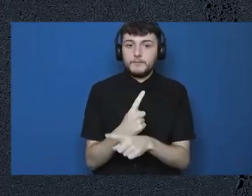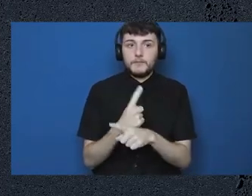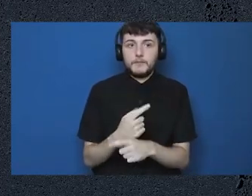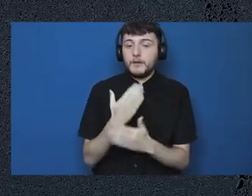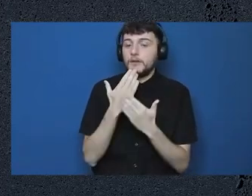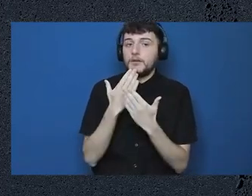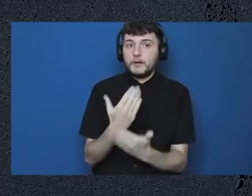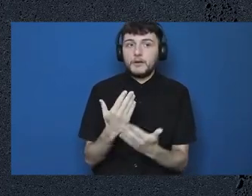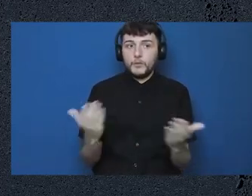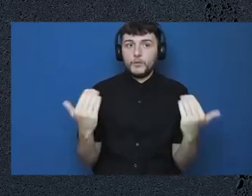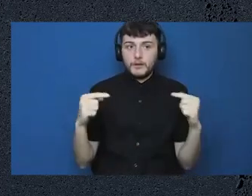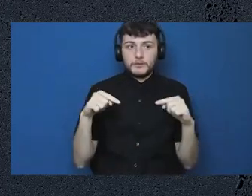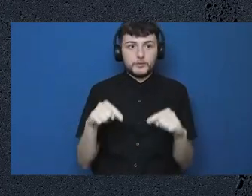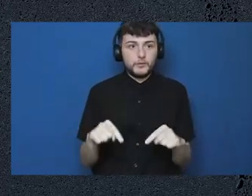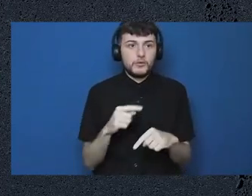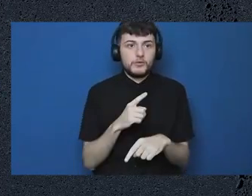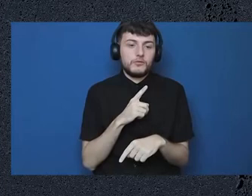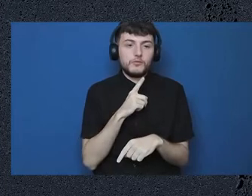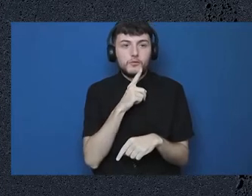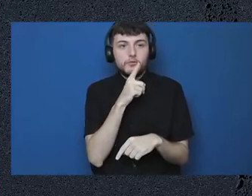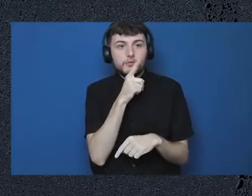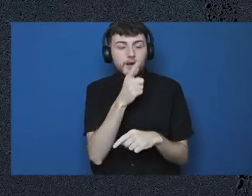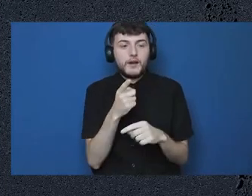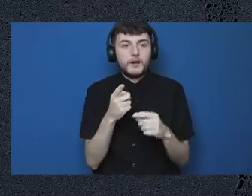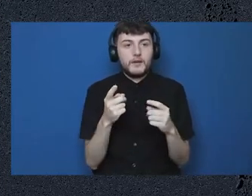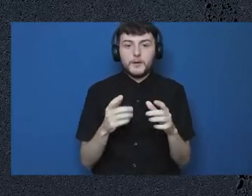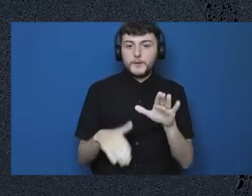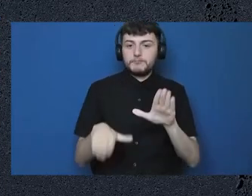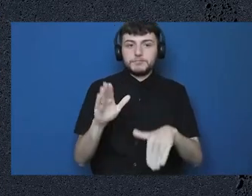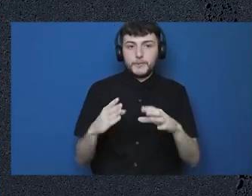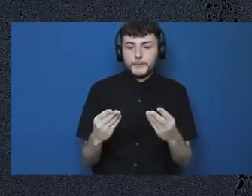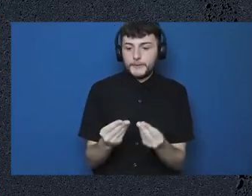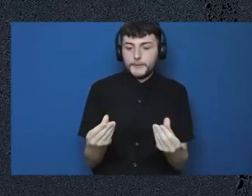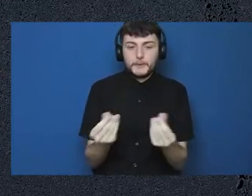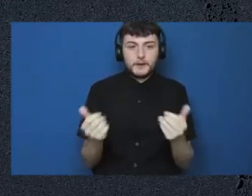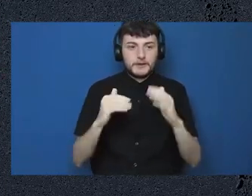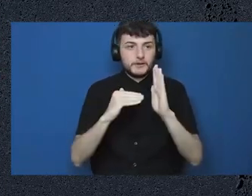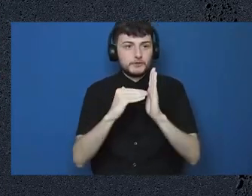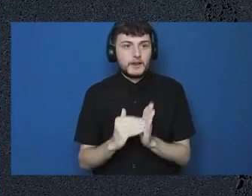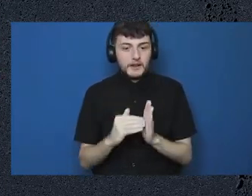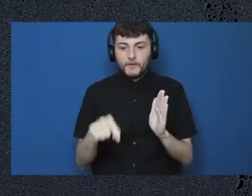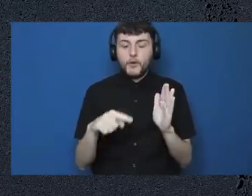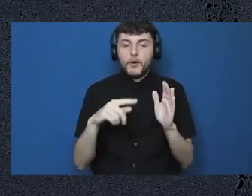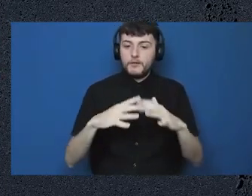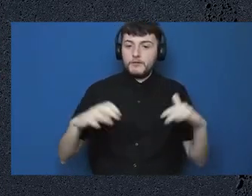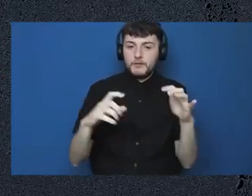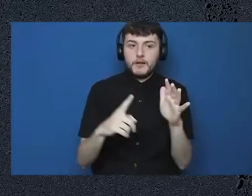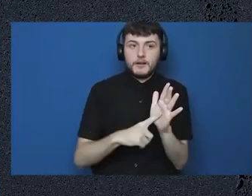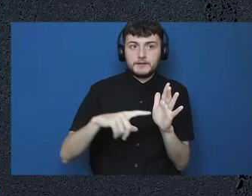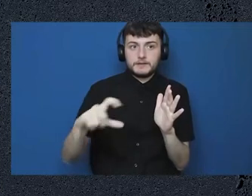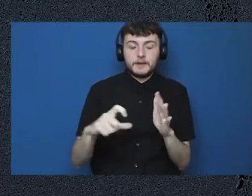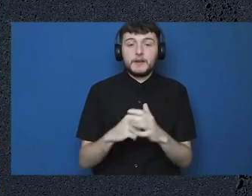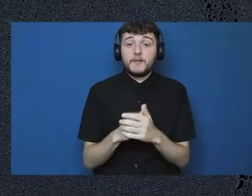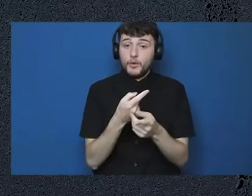the red velour chairs of the Legislative Council. For those online, this is a particularly ornate